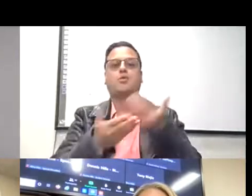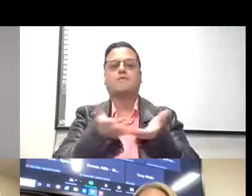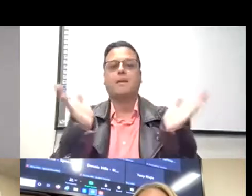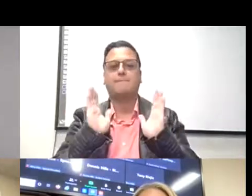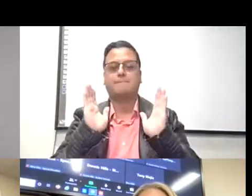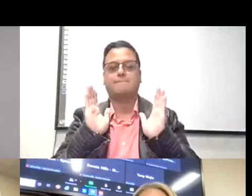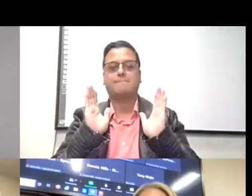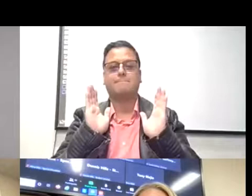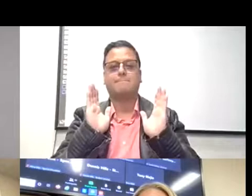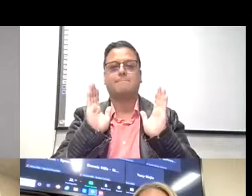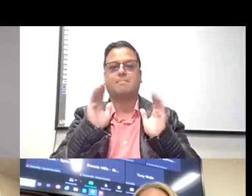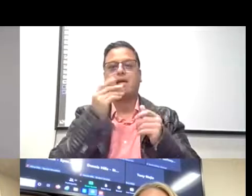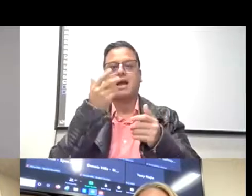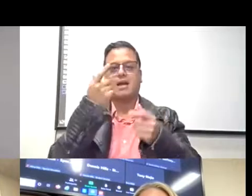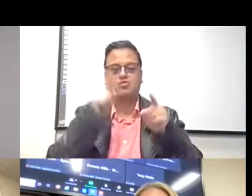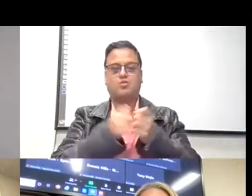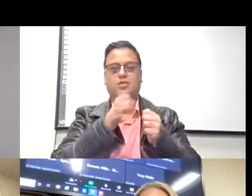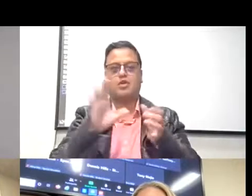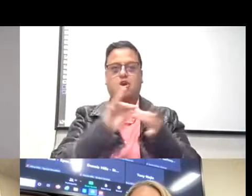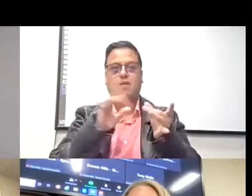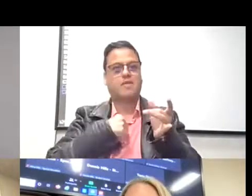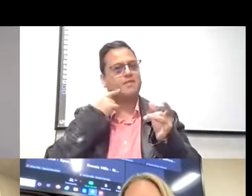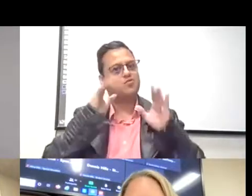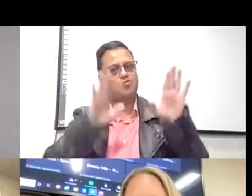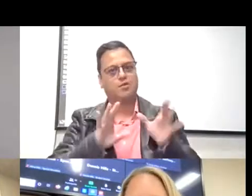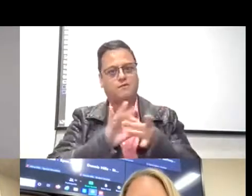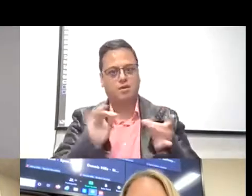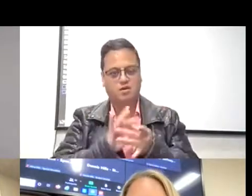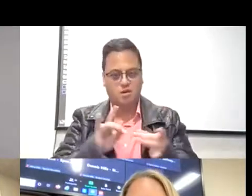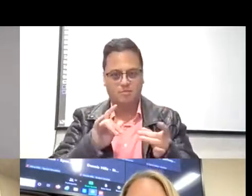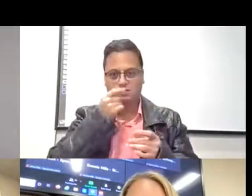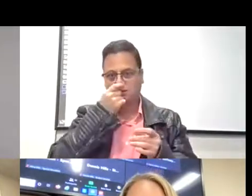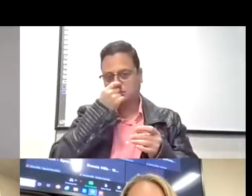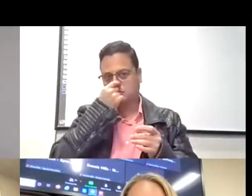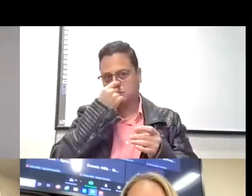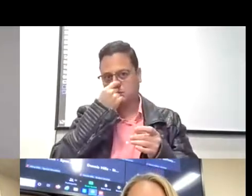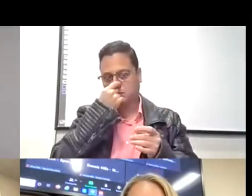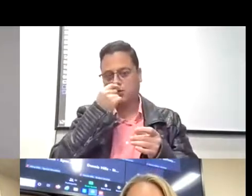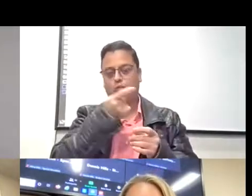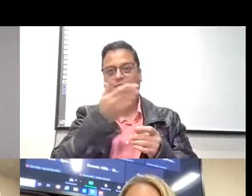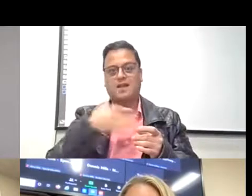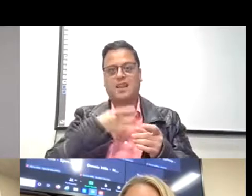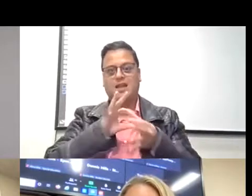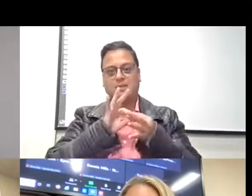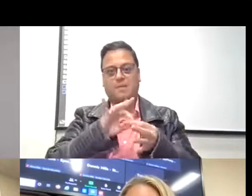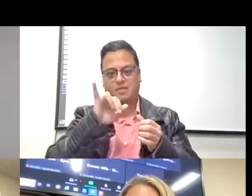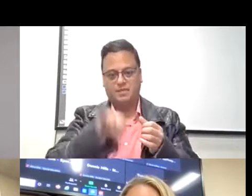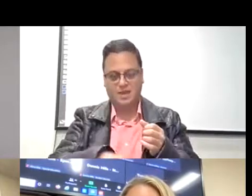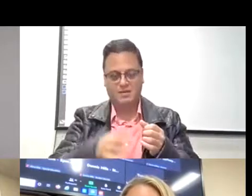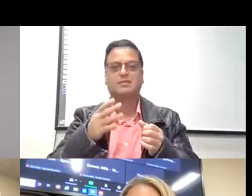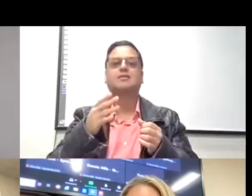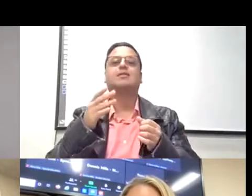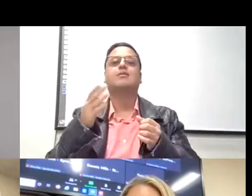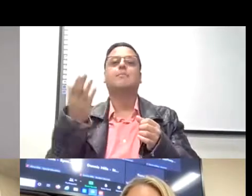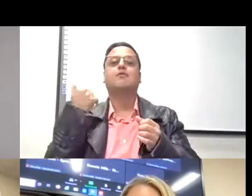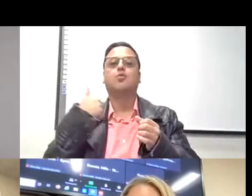Watkins' comments. I think those are great comments. One thing is that what I like about this agenda builder is the one that we used to